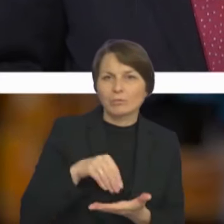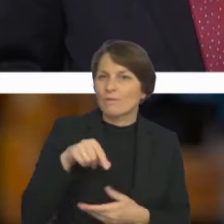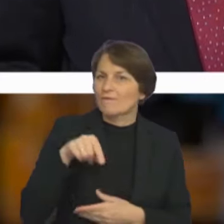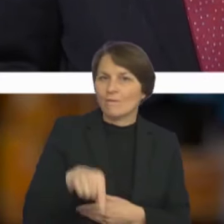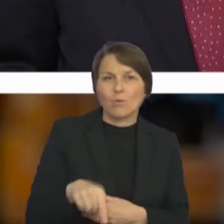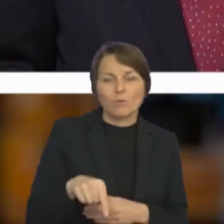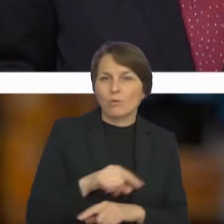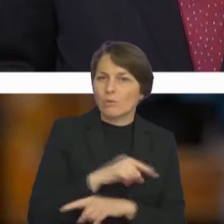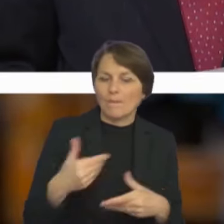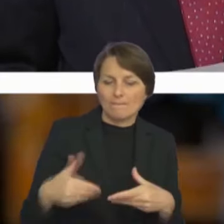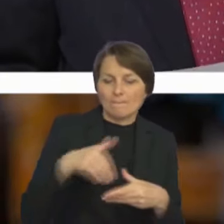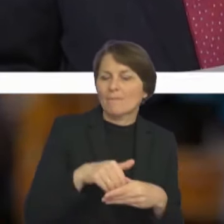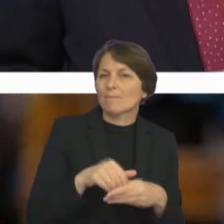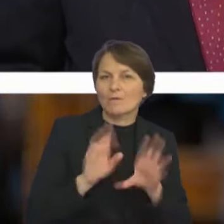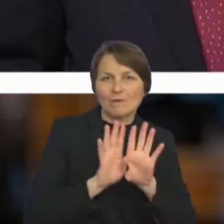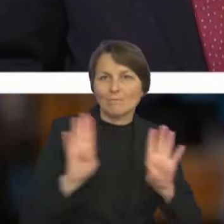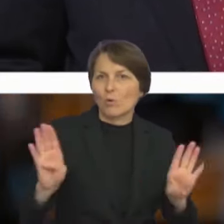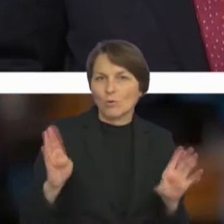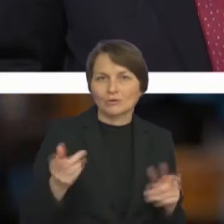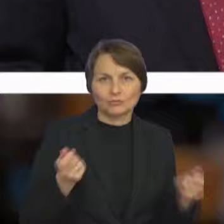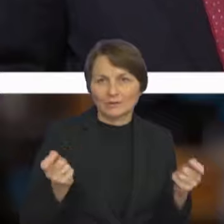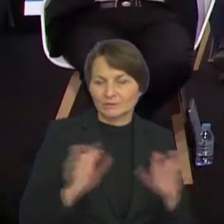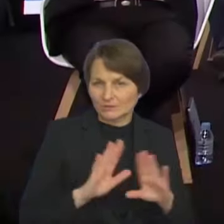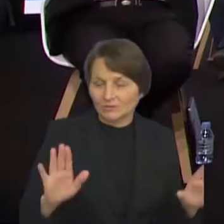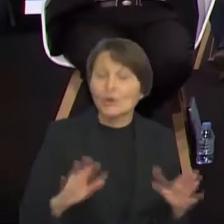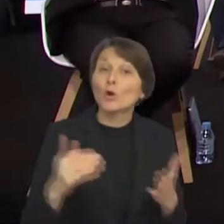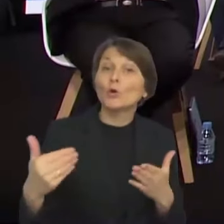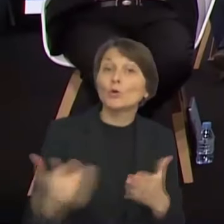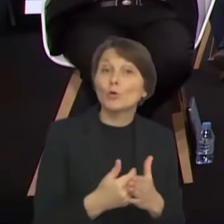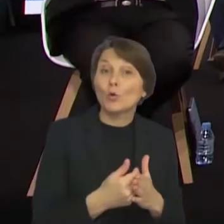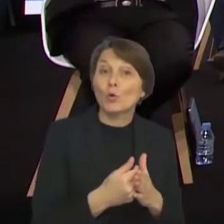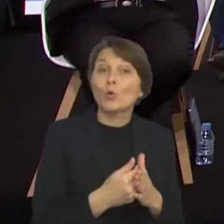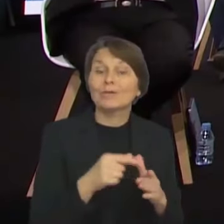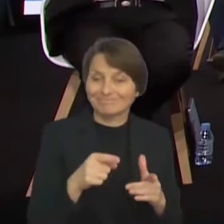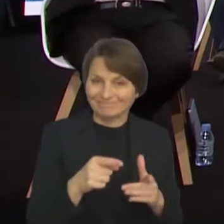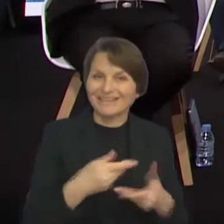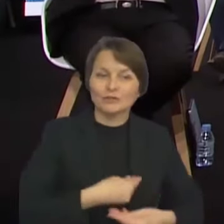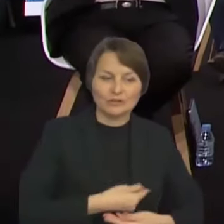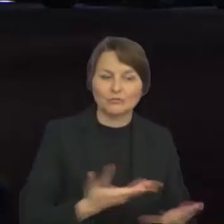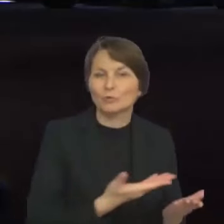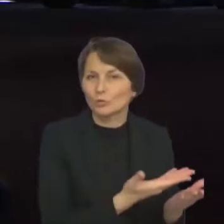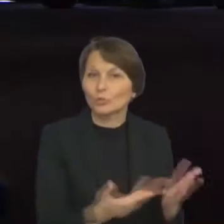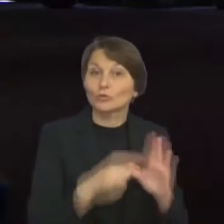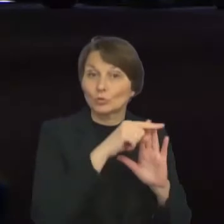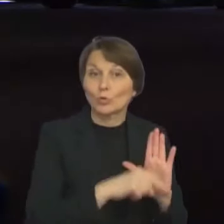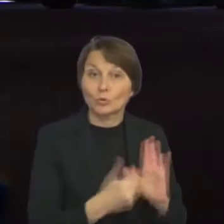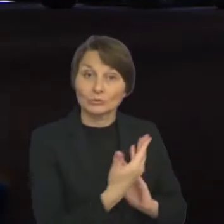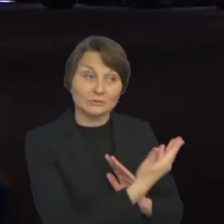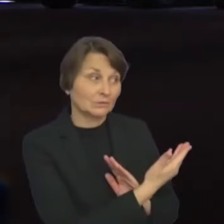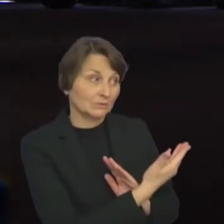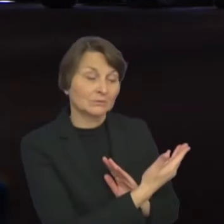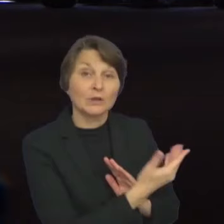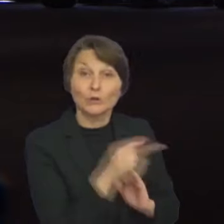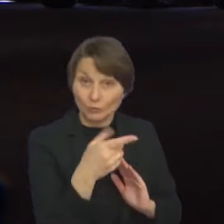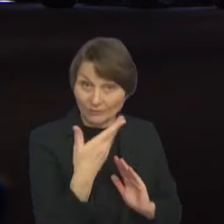member of the Board of Directors. The new distribution rules approved by you in 2020 are shown here on the screen. As